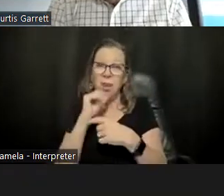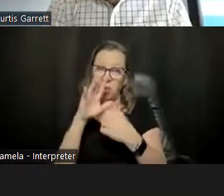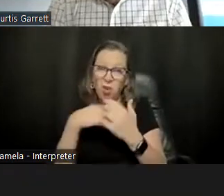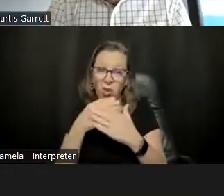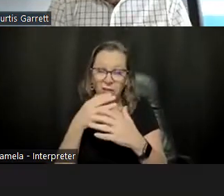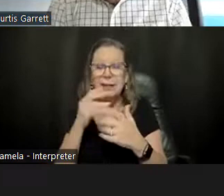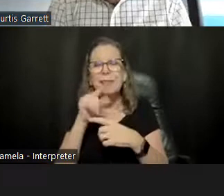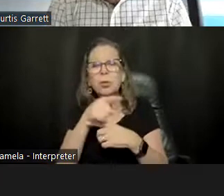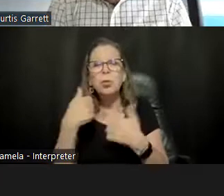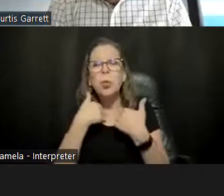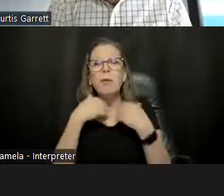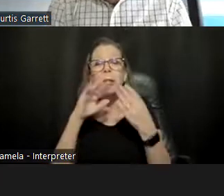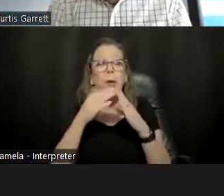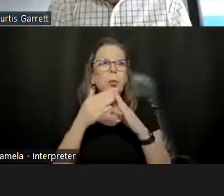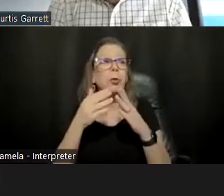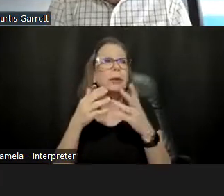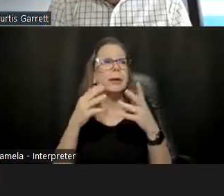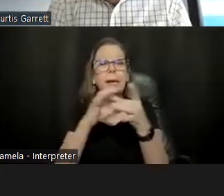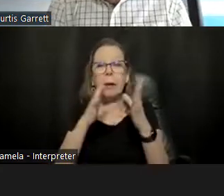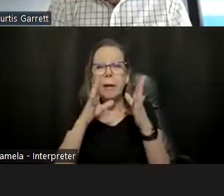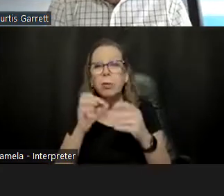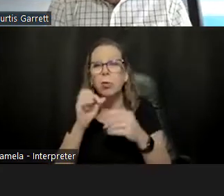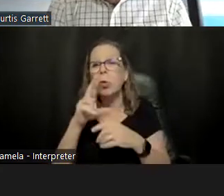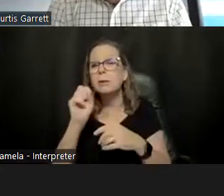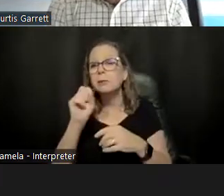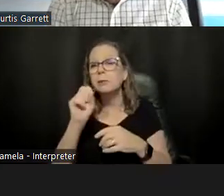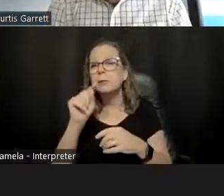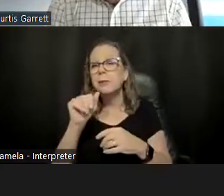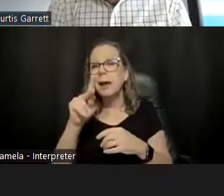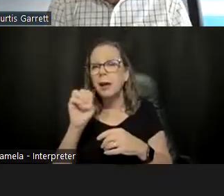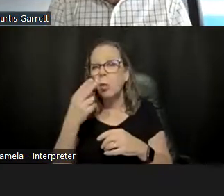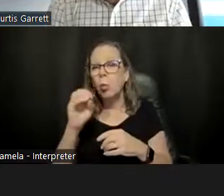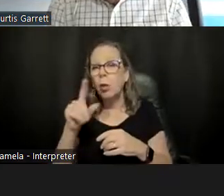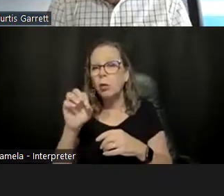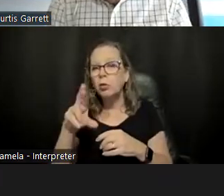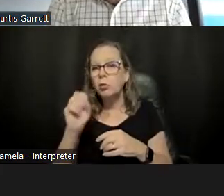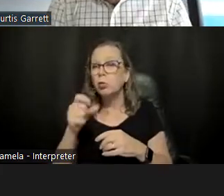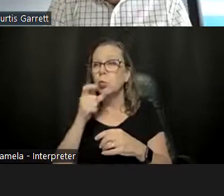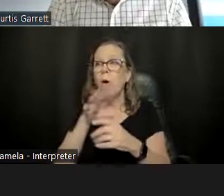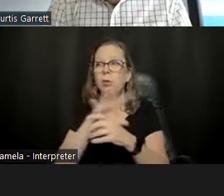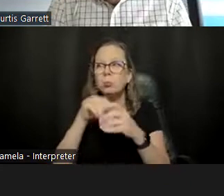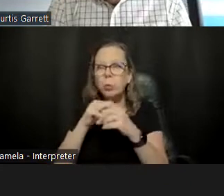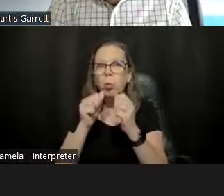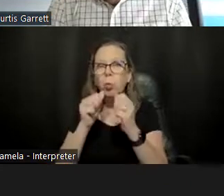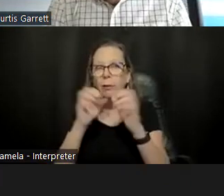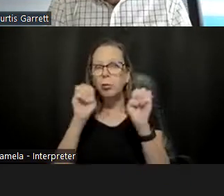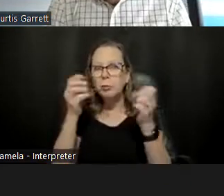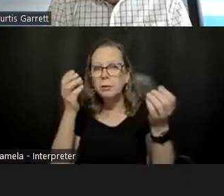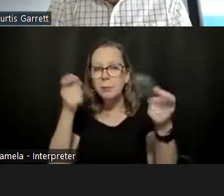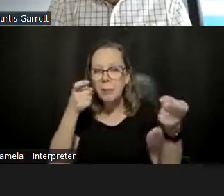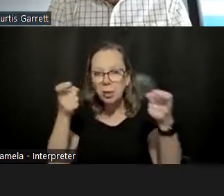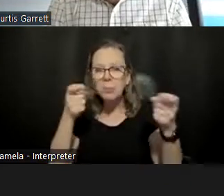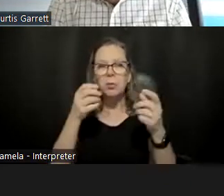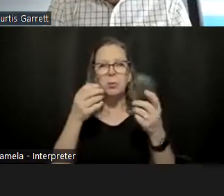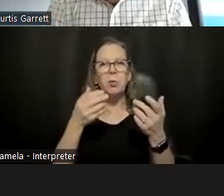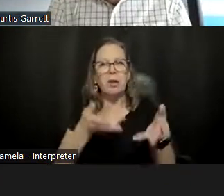have stakeholders or community connectors you're wanting to work with in emergency management, we could start having them do the training